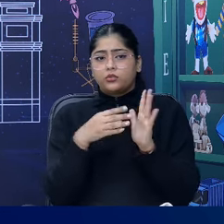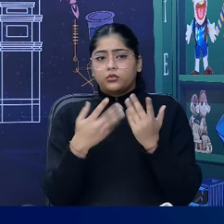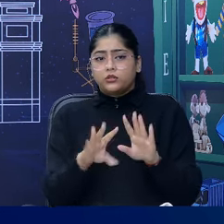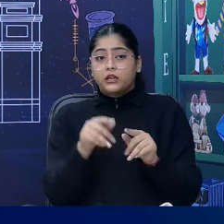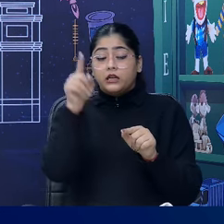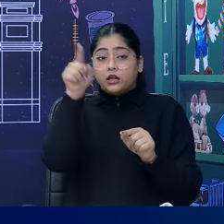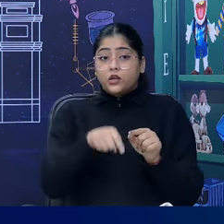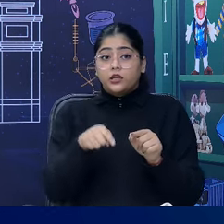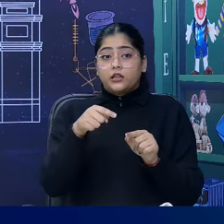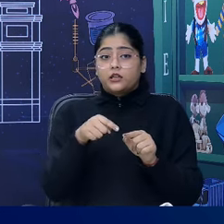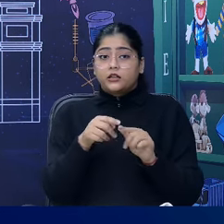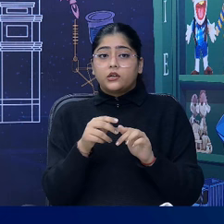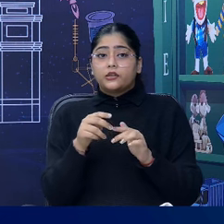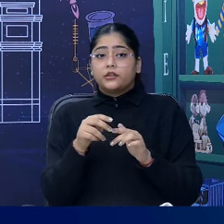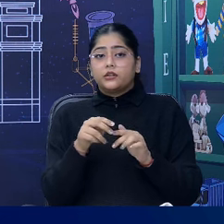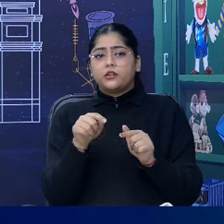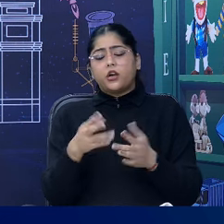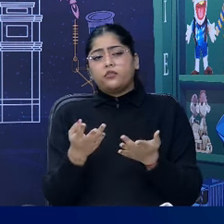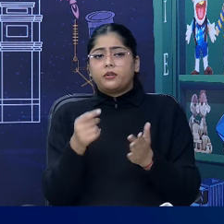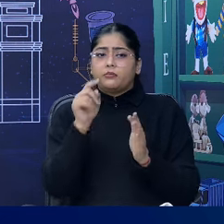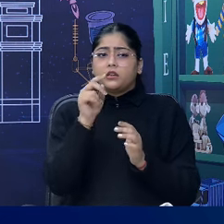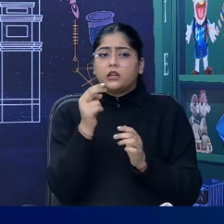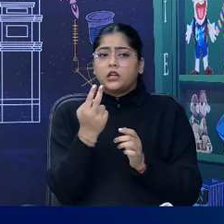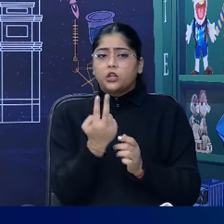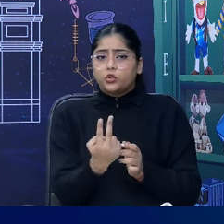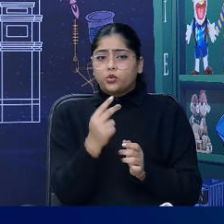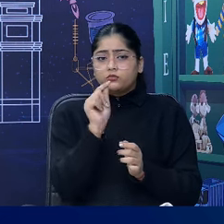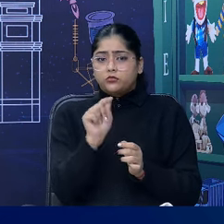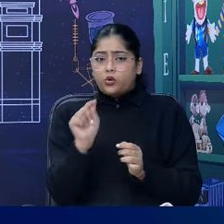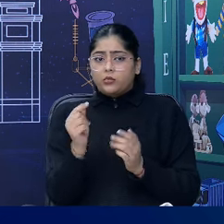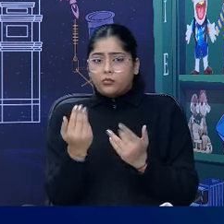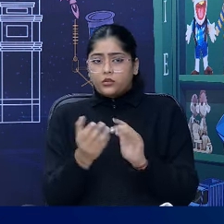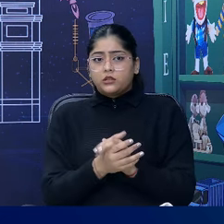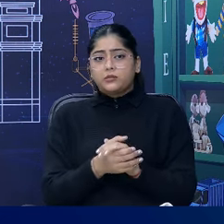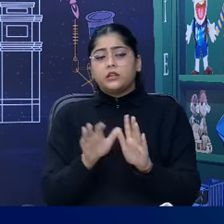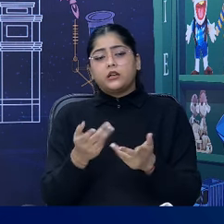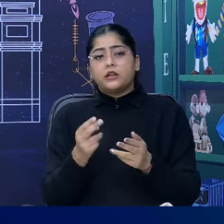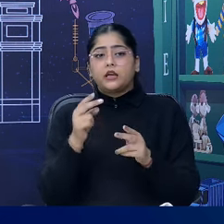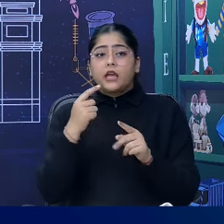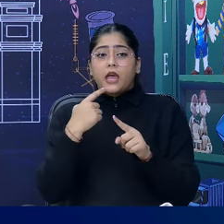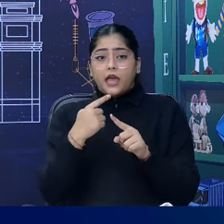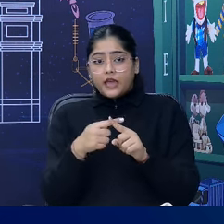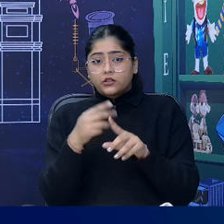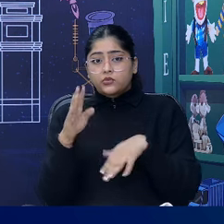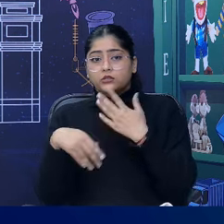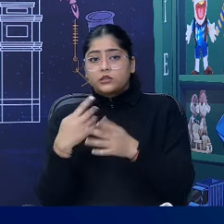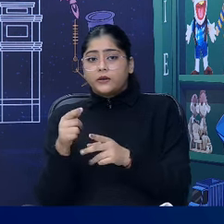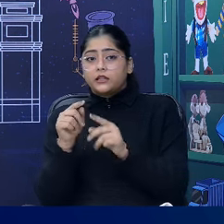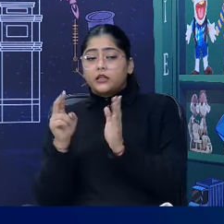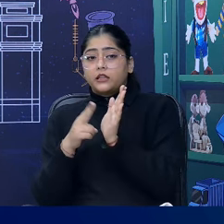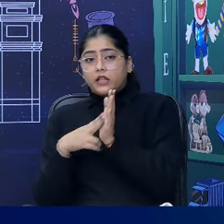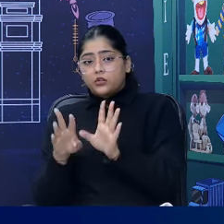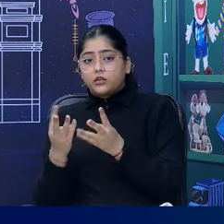such that, or we can put double dot, x belongs to the natural numbers, but all the natural numbers are not